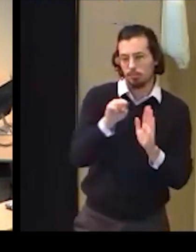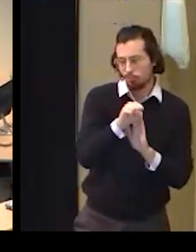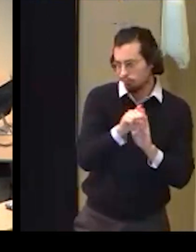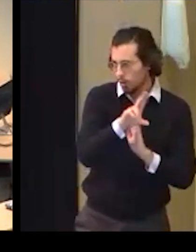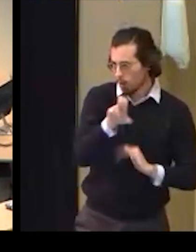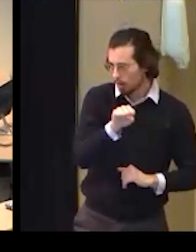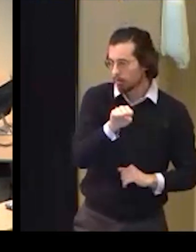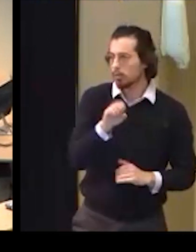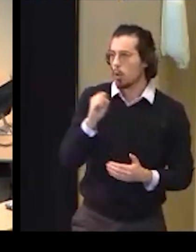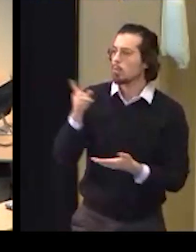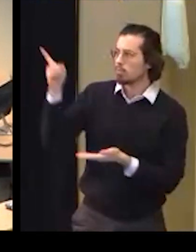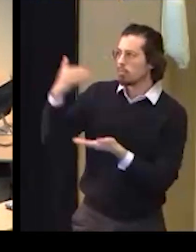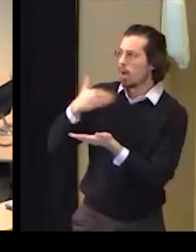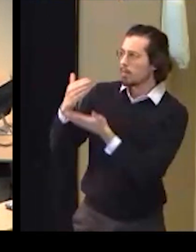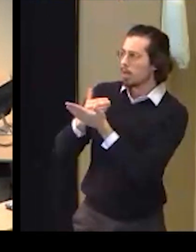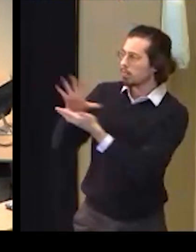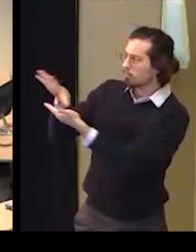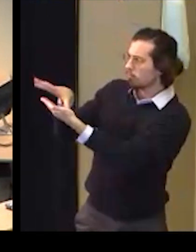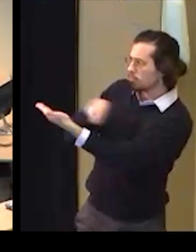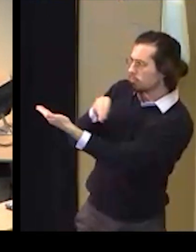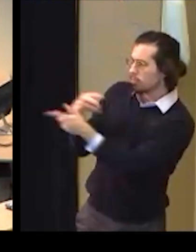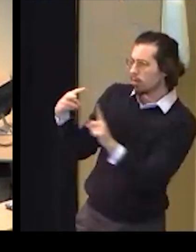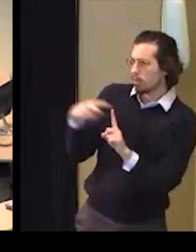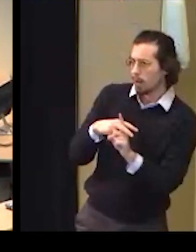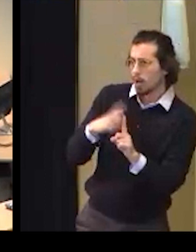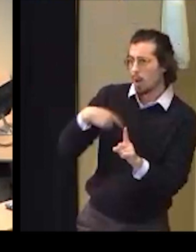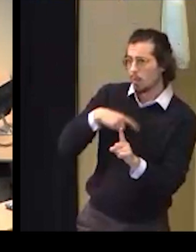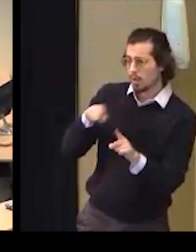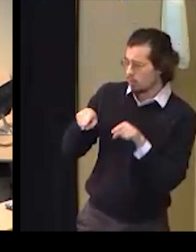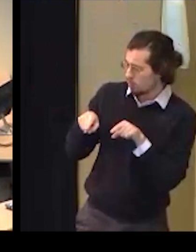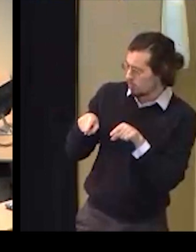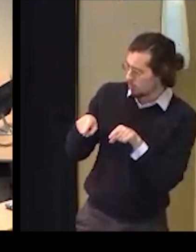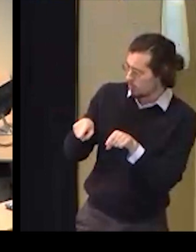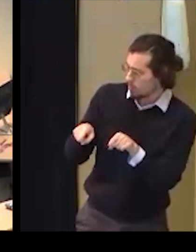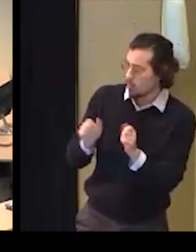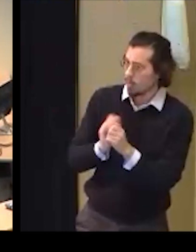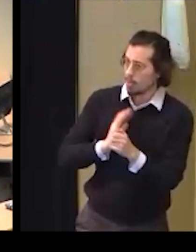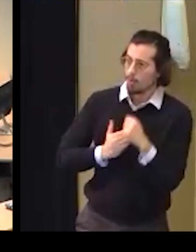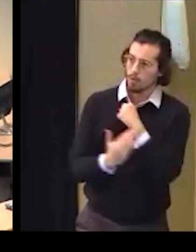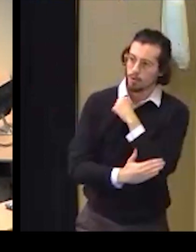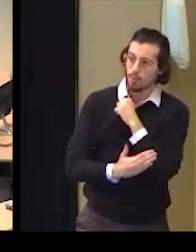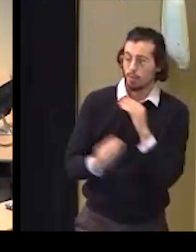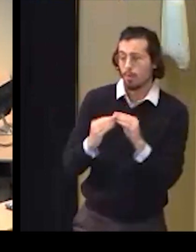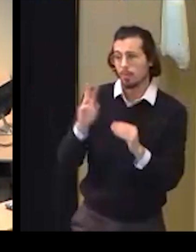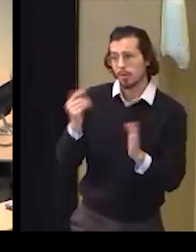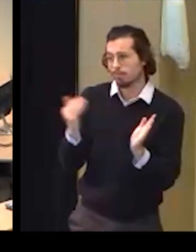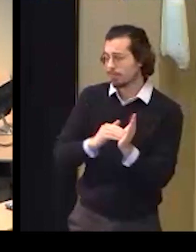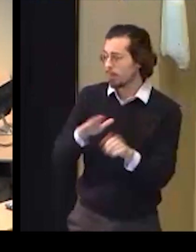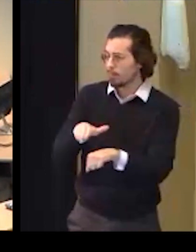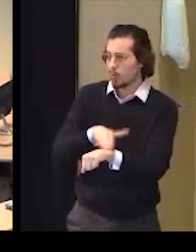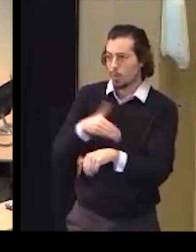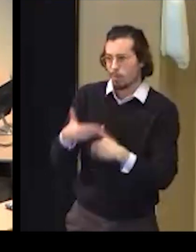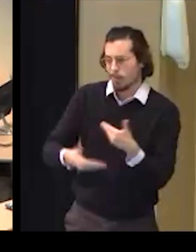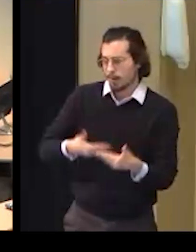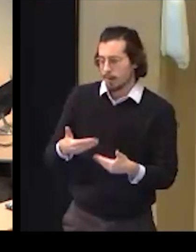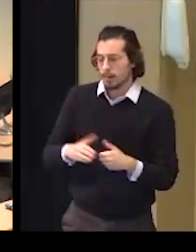to start to draw from, and we need to make those parallels more, but it's a slow process again. But it's,